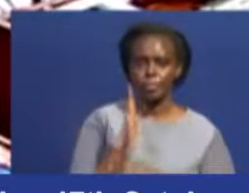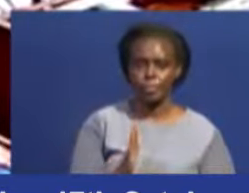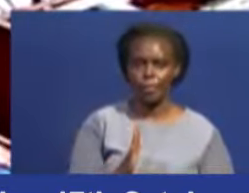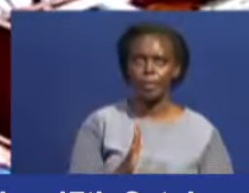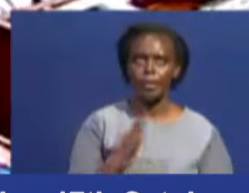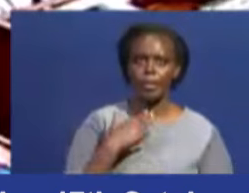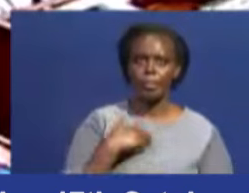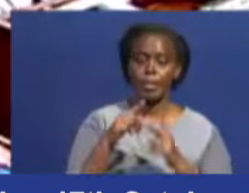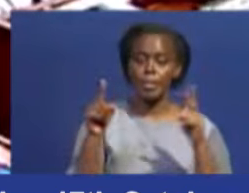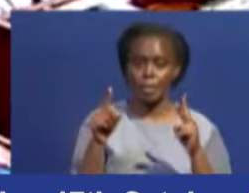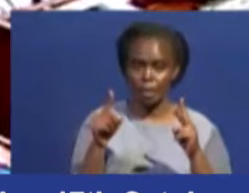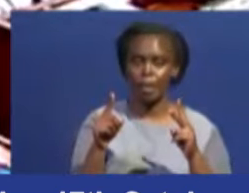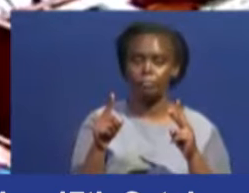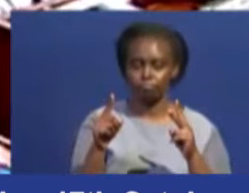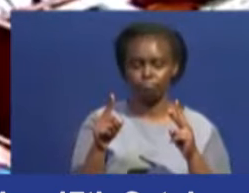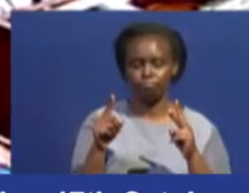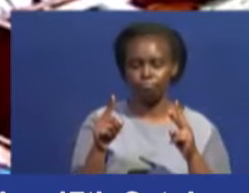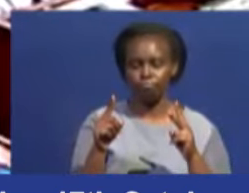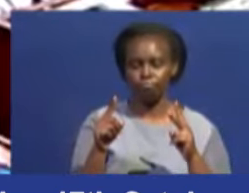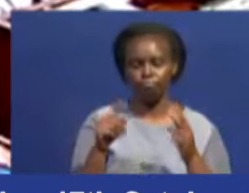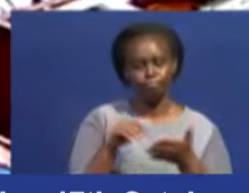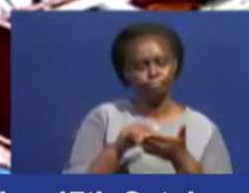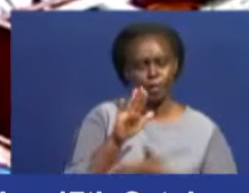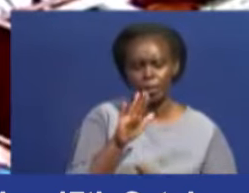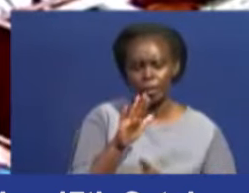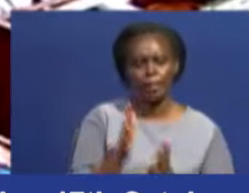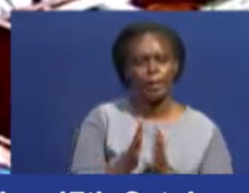permit me to start by registering our greatest